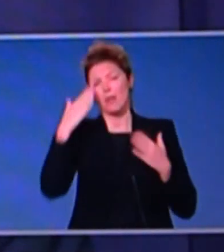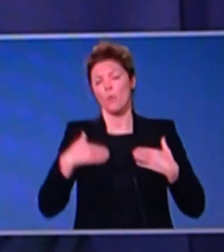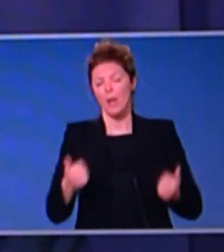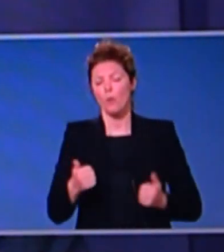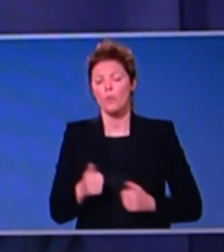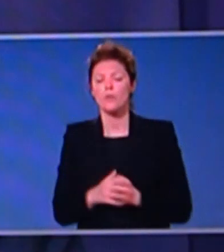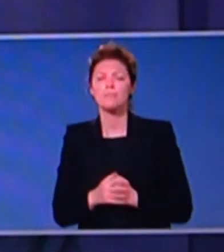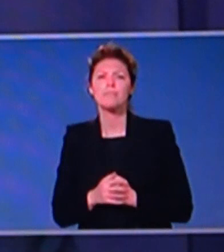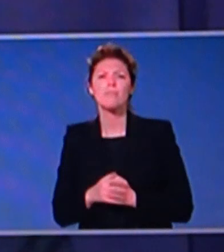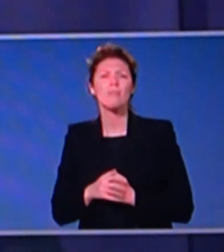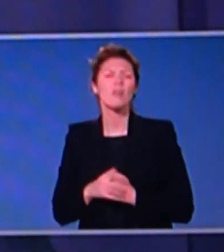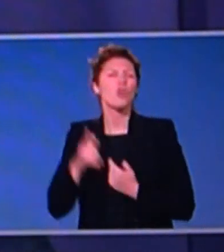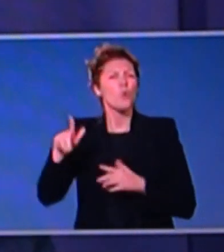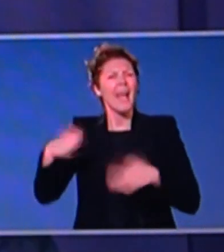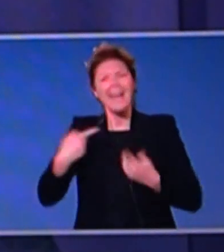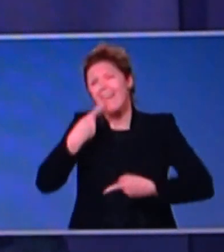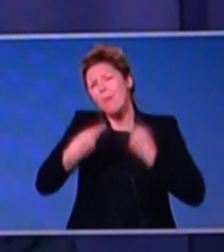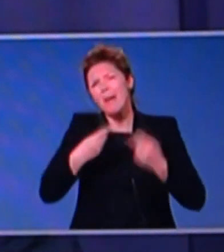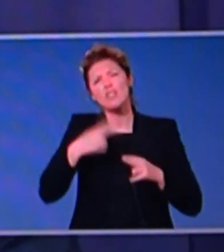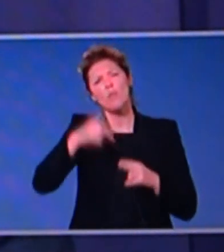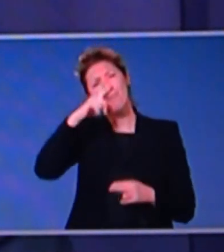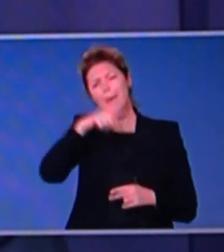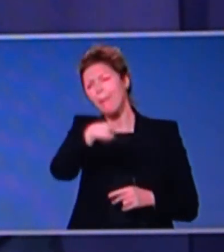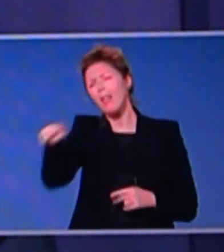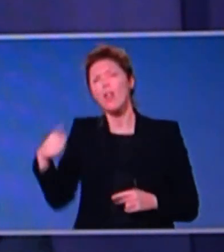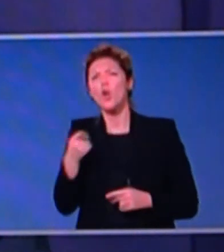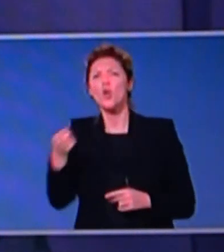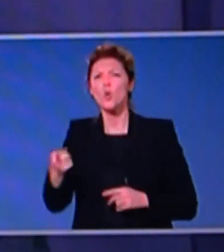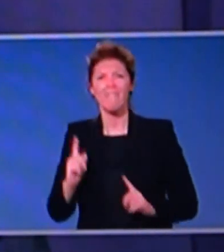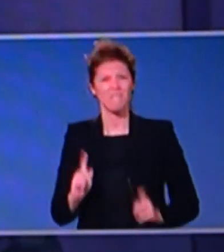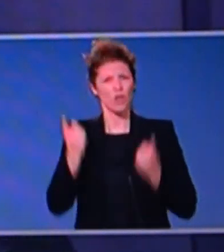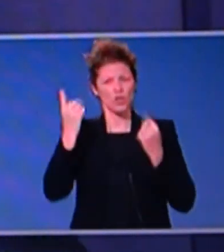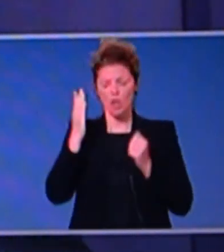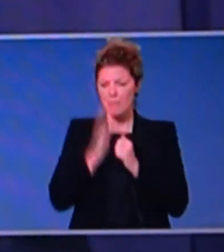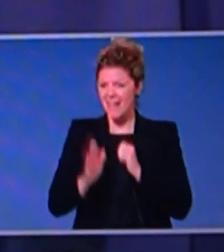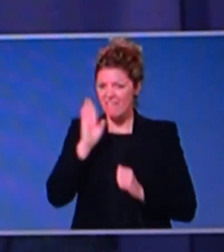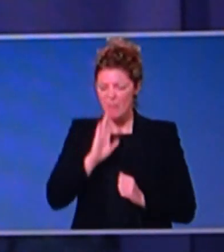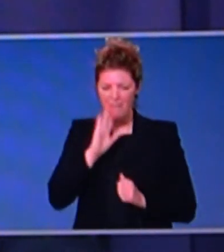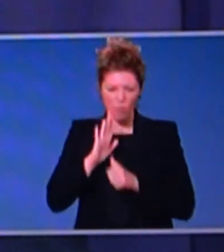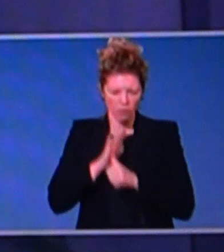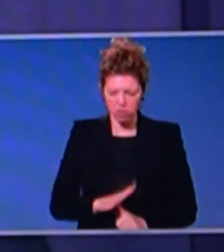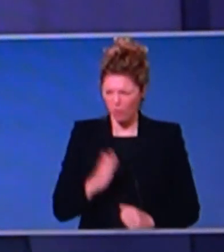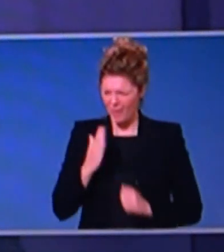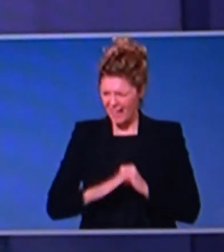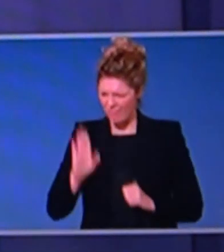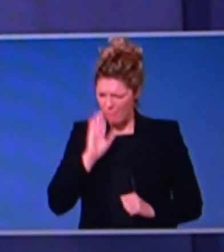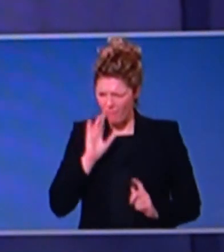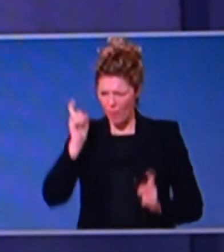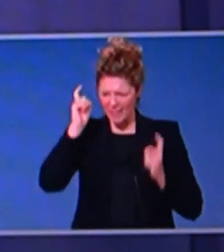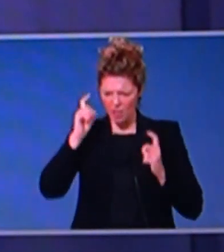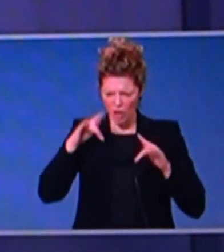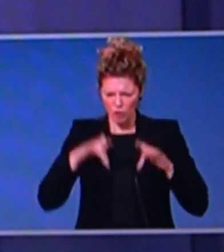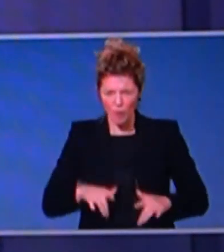time? Maybe not wanting to get assistance, but things like, exercise, simple tips you can give people.